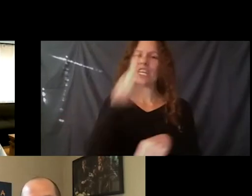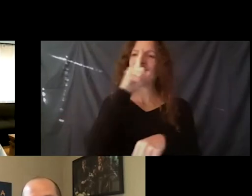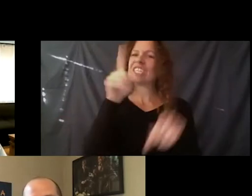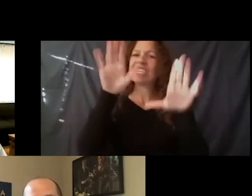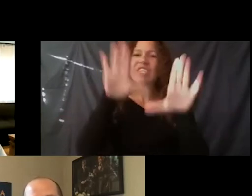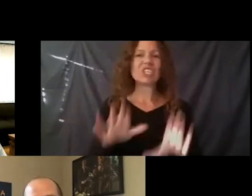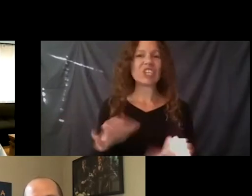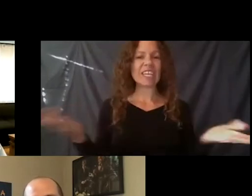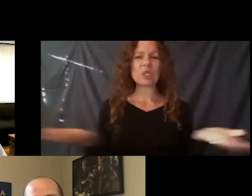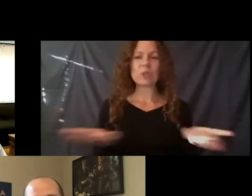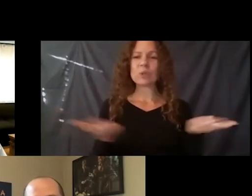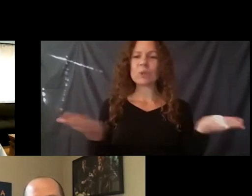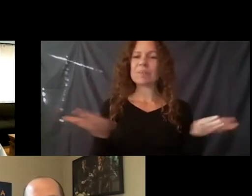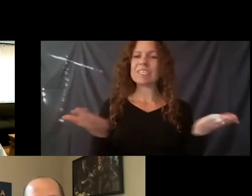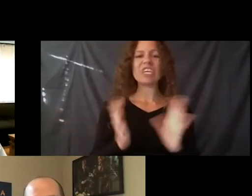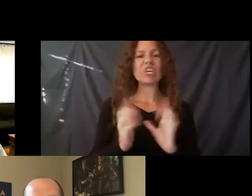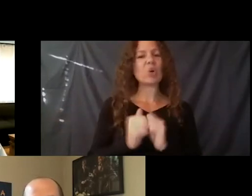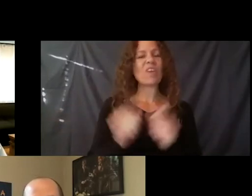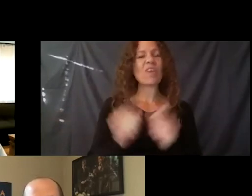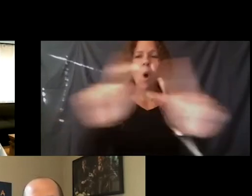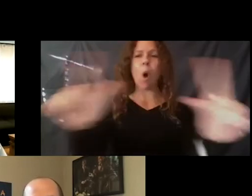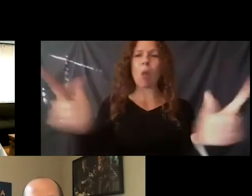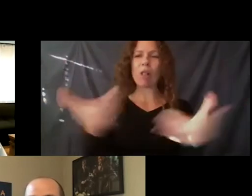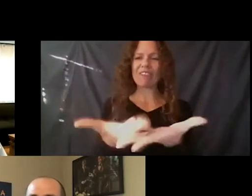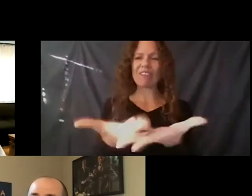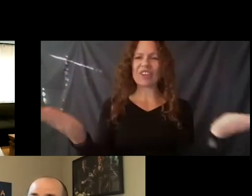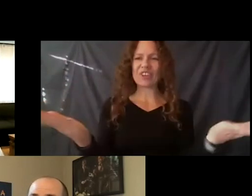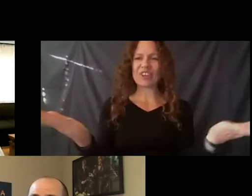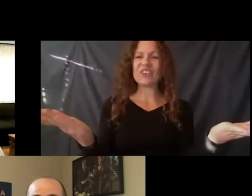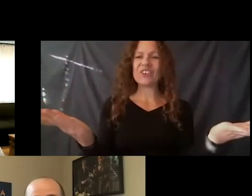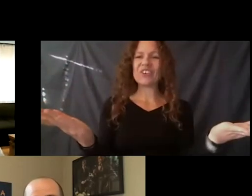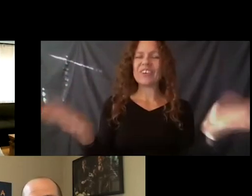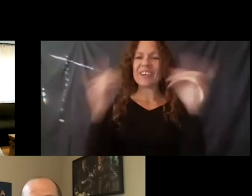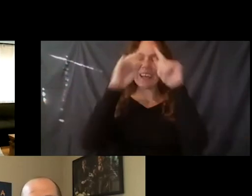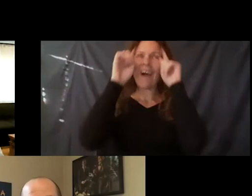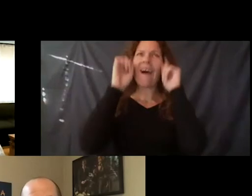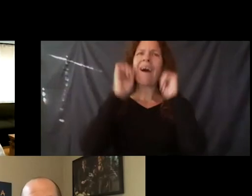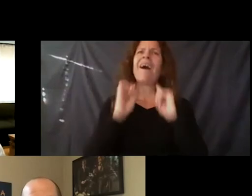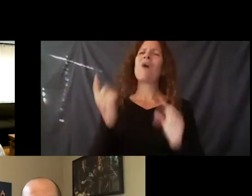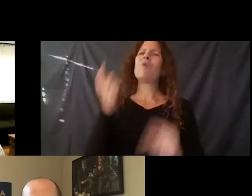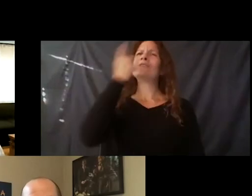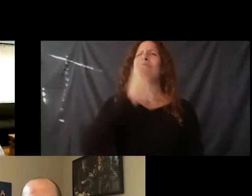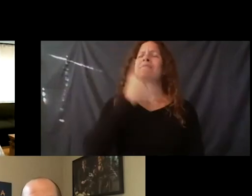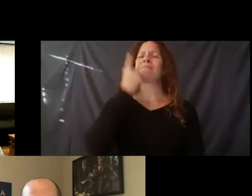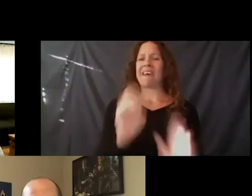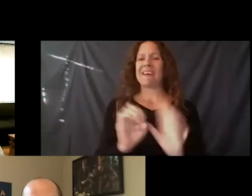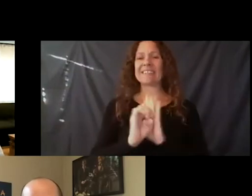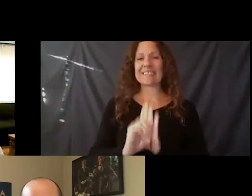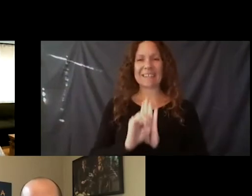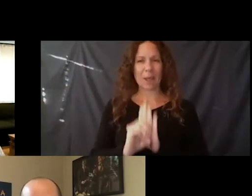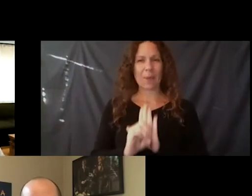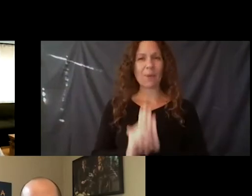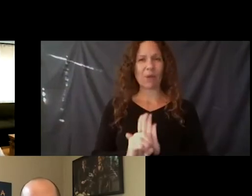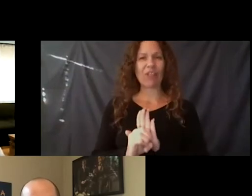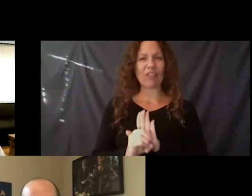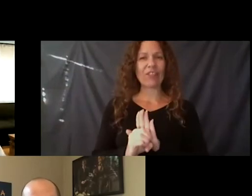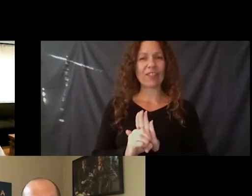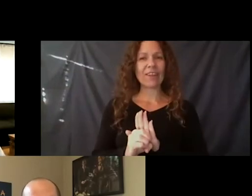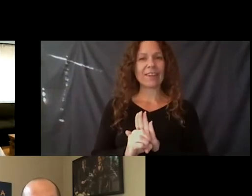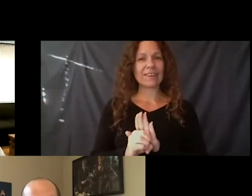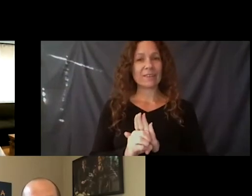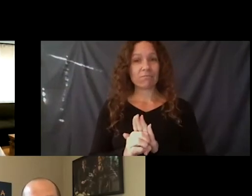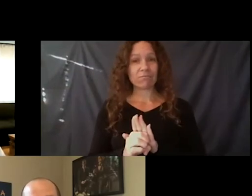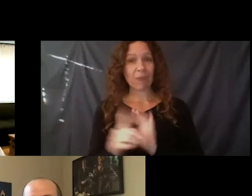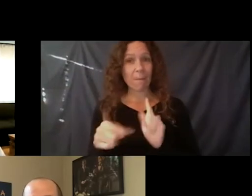with all of you. I was thinking about an example to your question